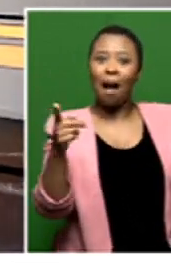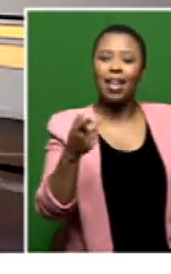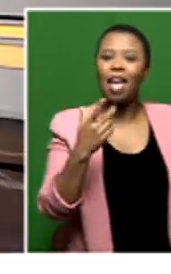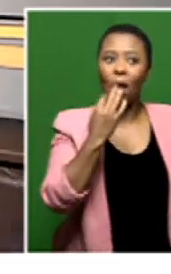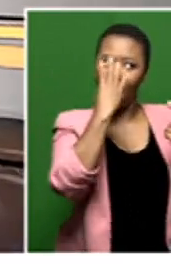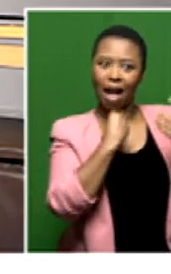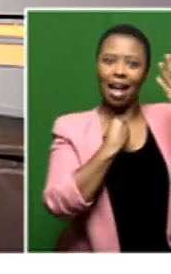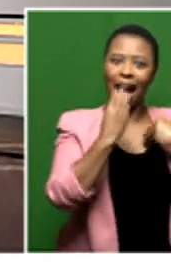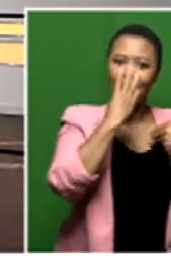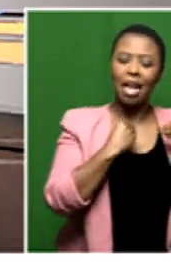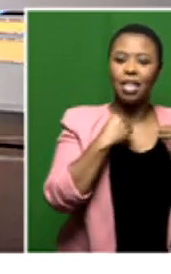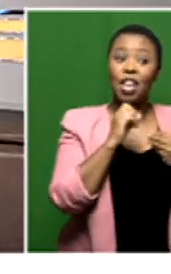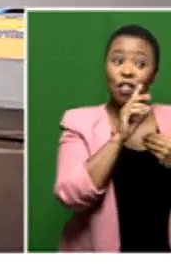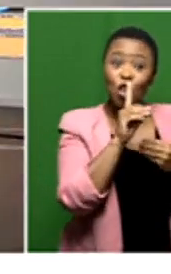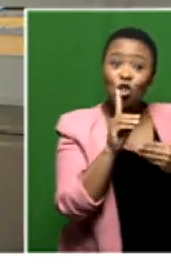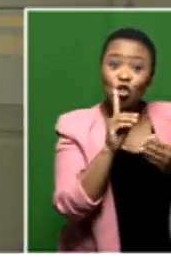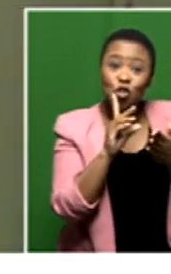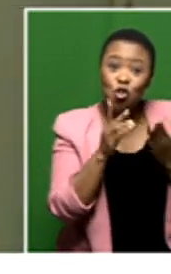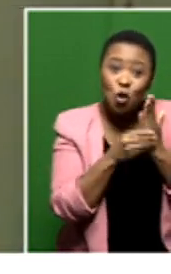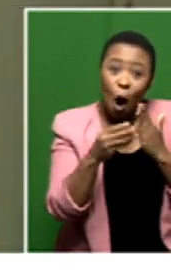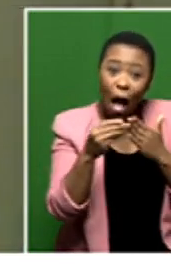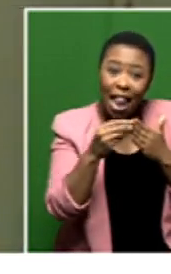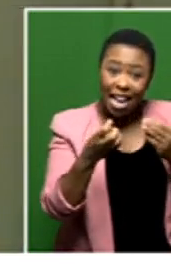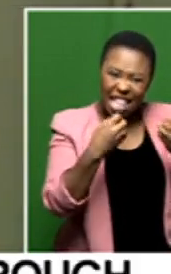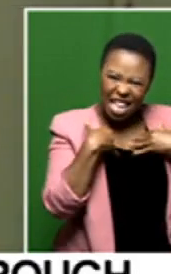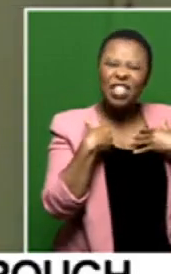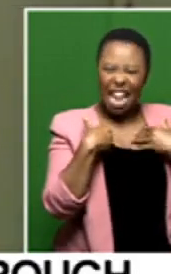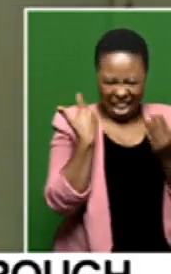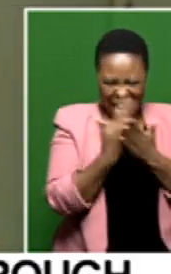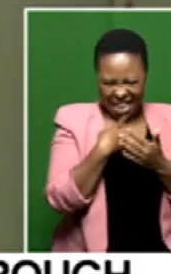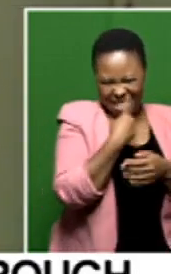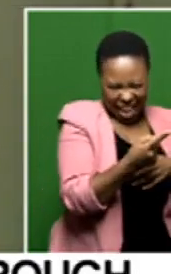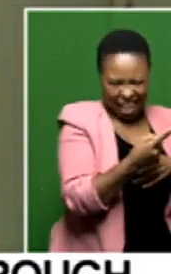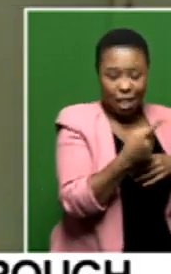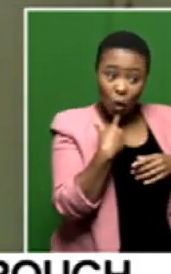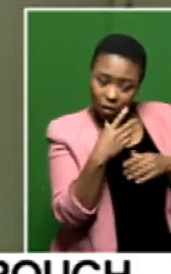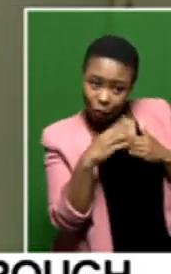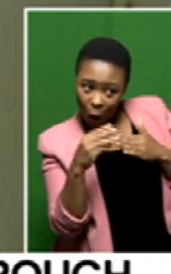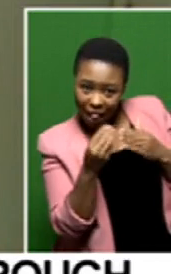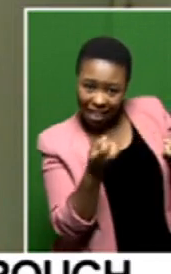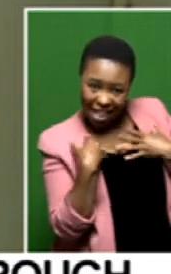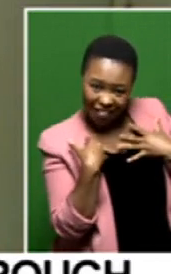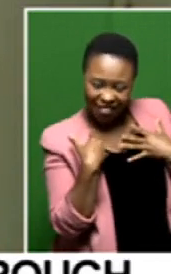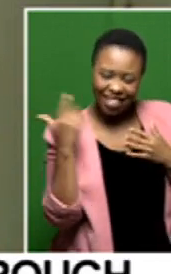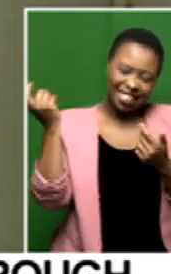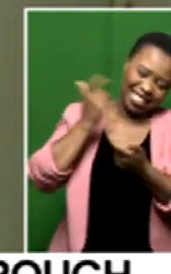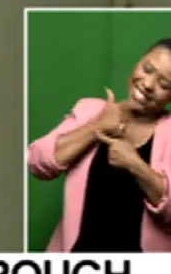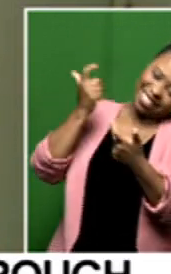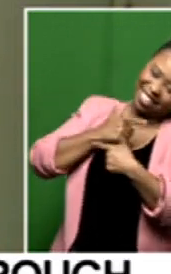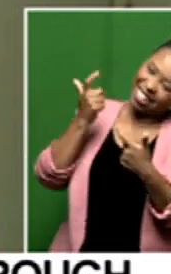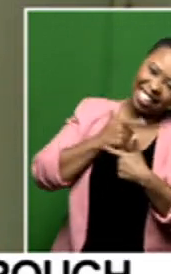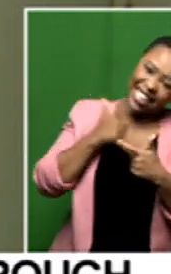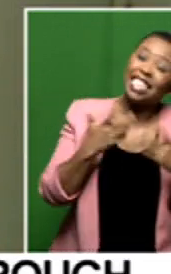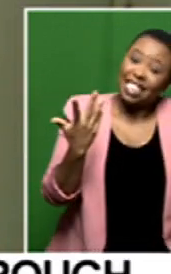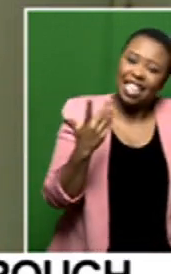who asked me that, if they gave me $1, then I wouldn't need to make. So you owe me $1. No,